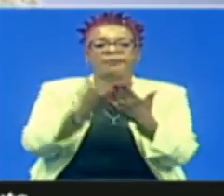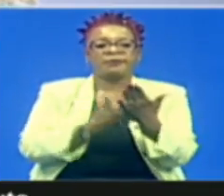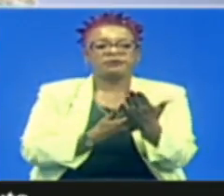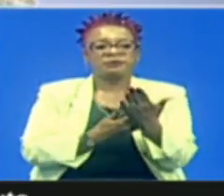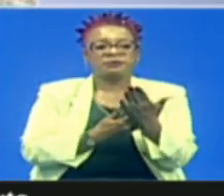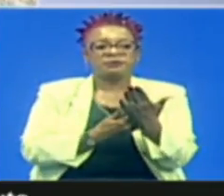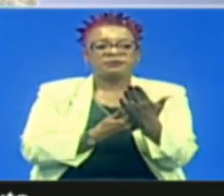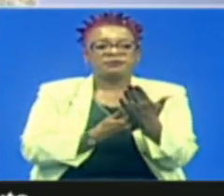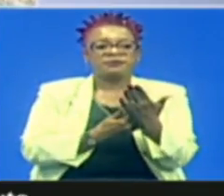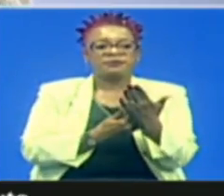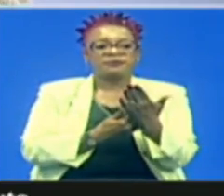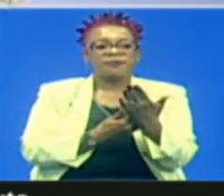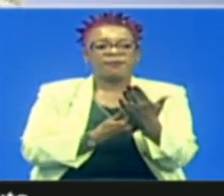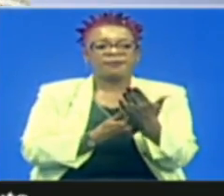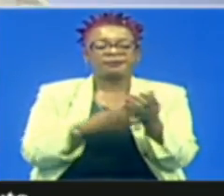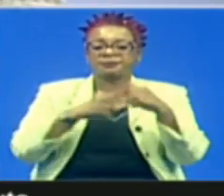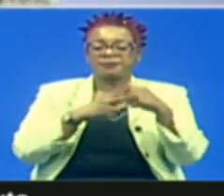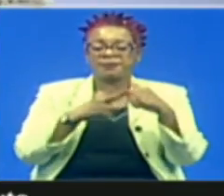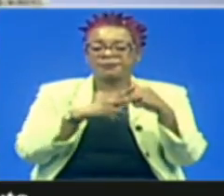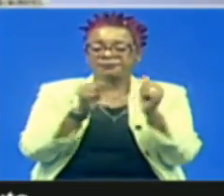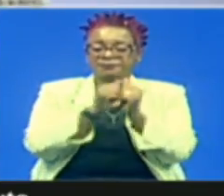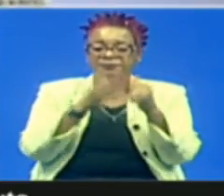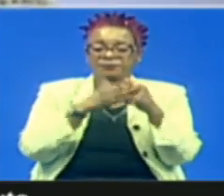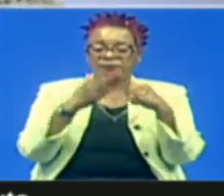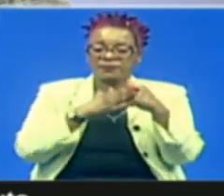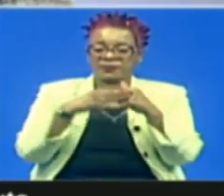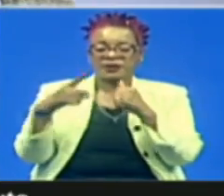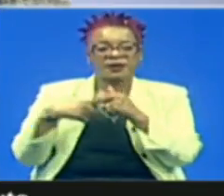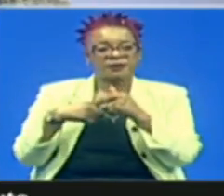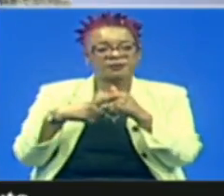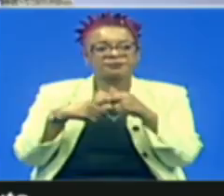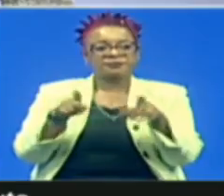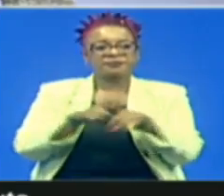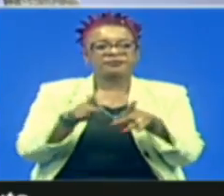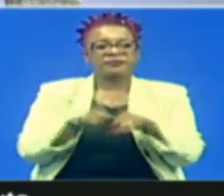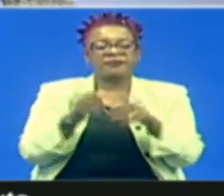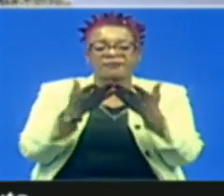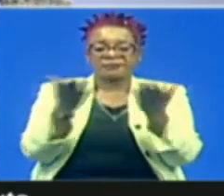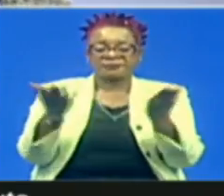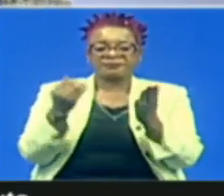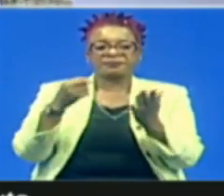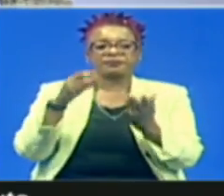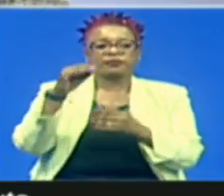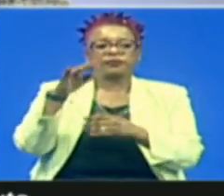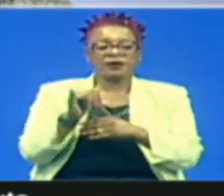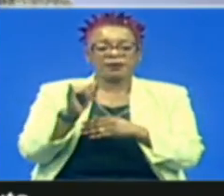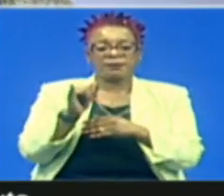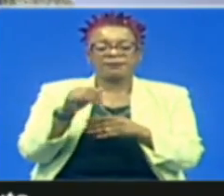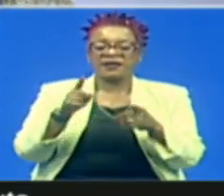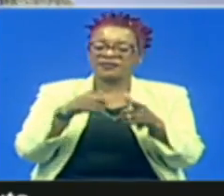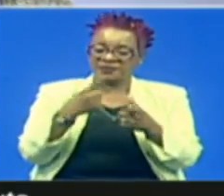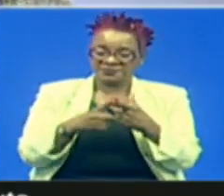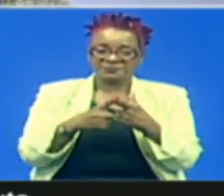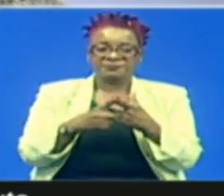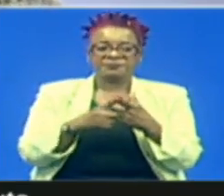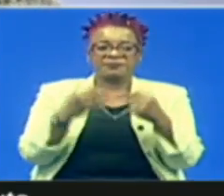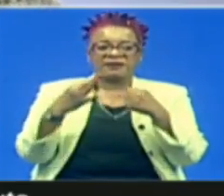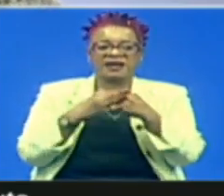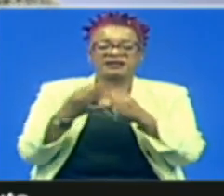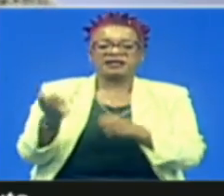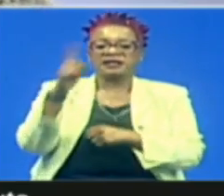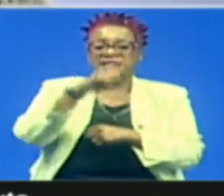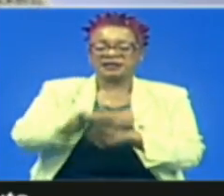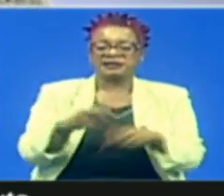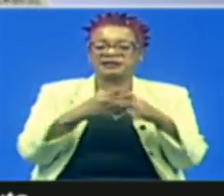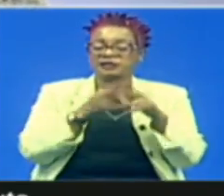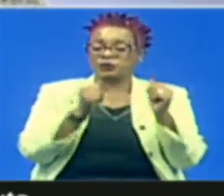changed forever. In July 1969, for much of humanity, eyes were firmly fixed on the skies. Far above them, for 8 days, starting on